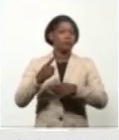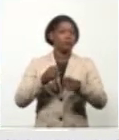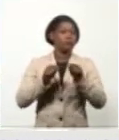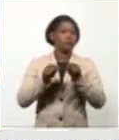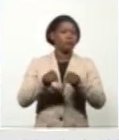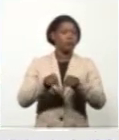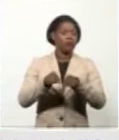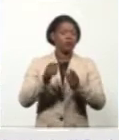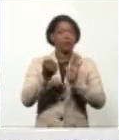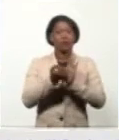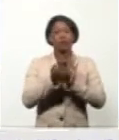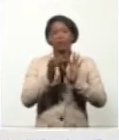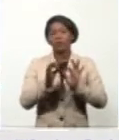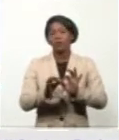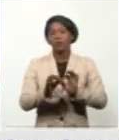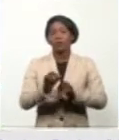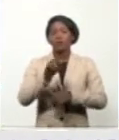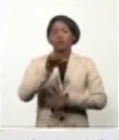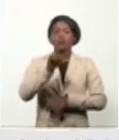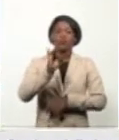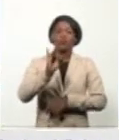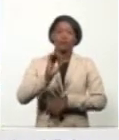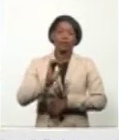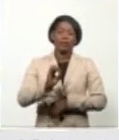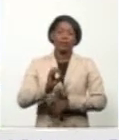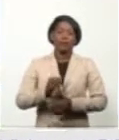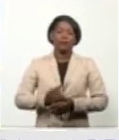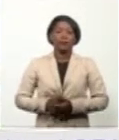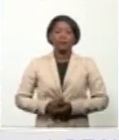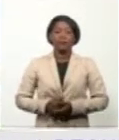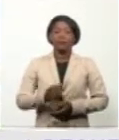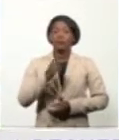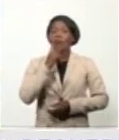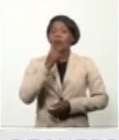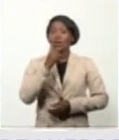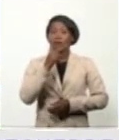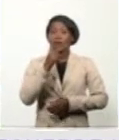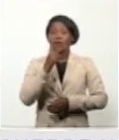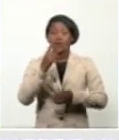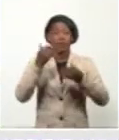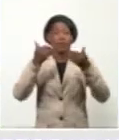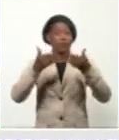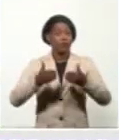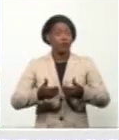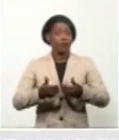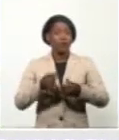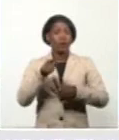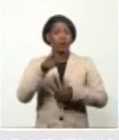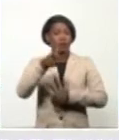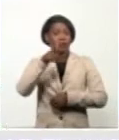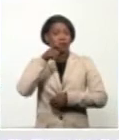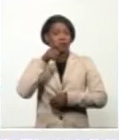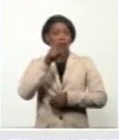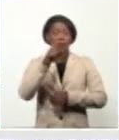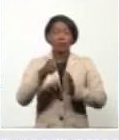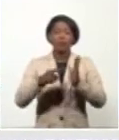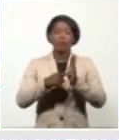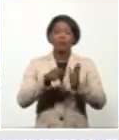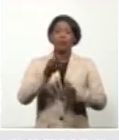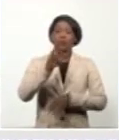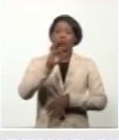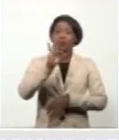are 434 patients admitted to our hospitals, 2 under surveillance, 262